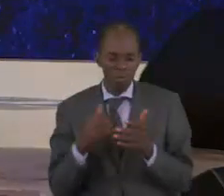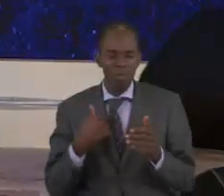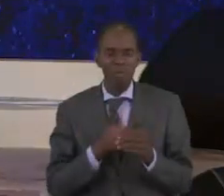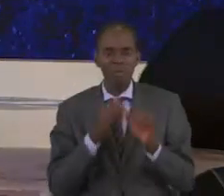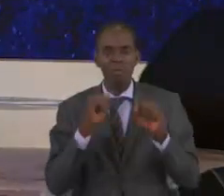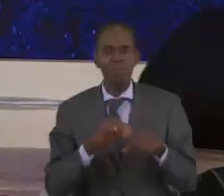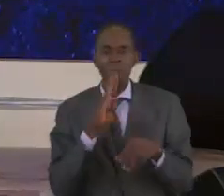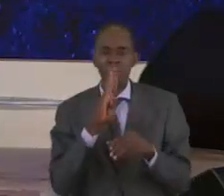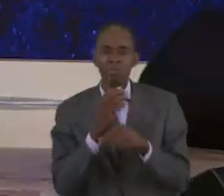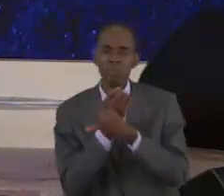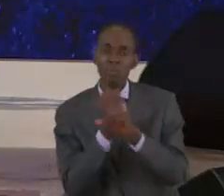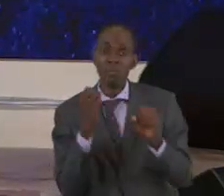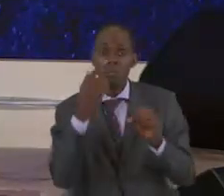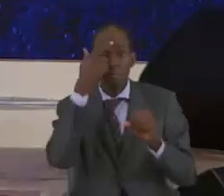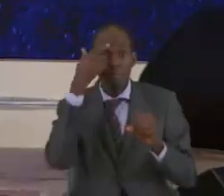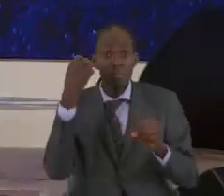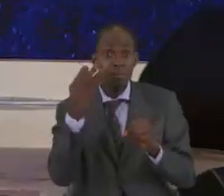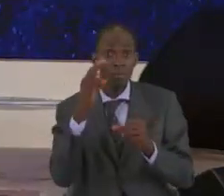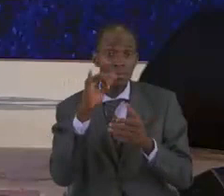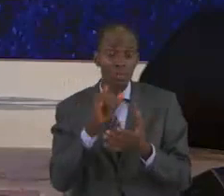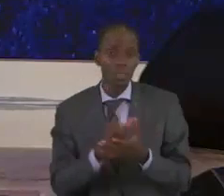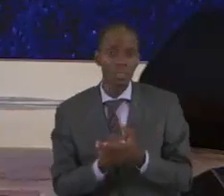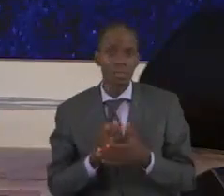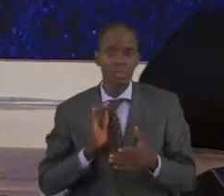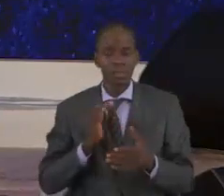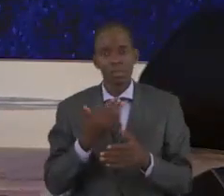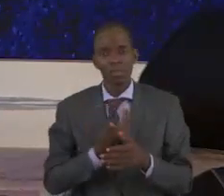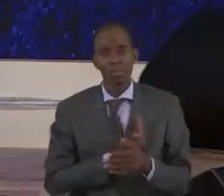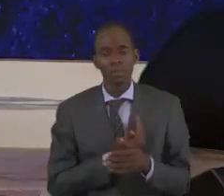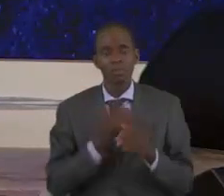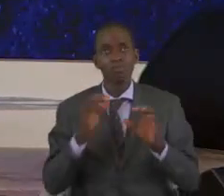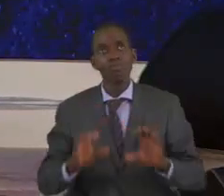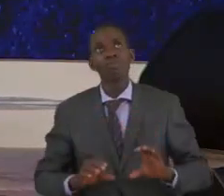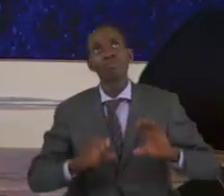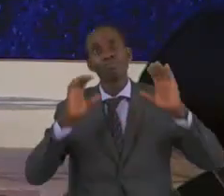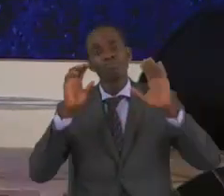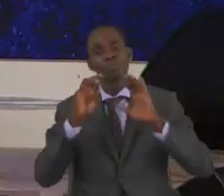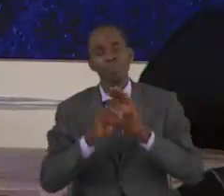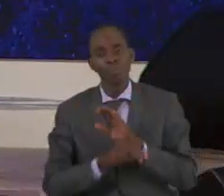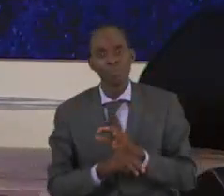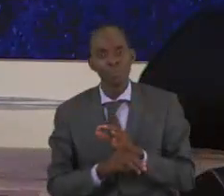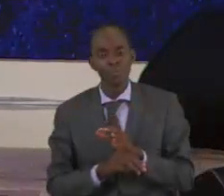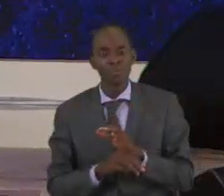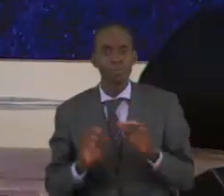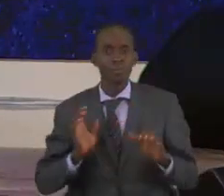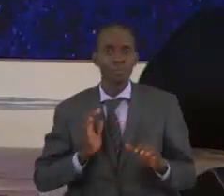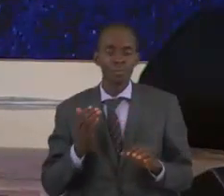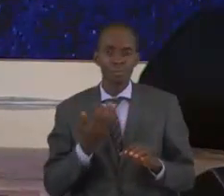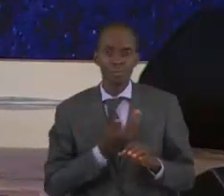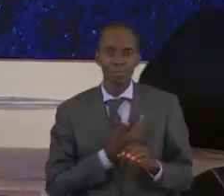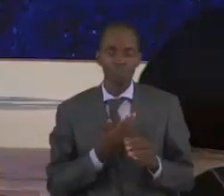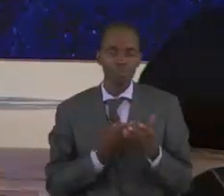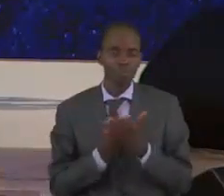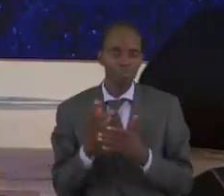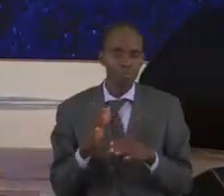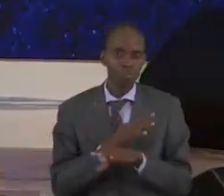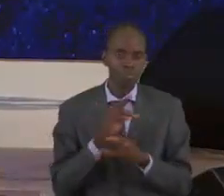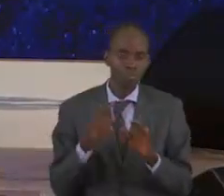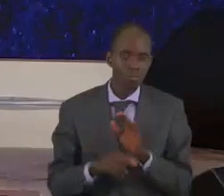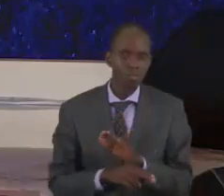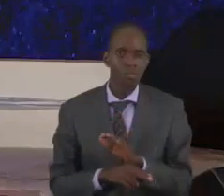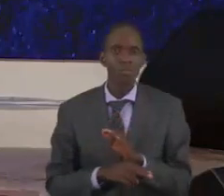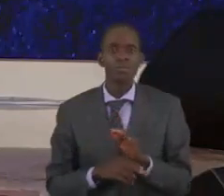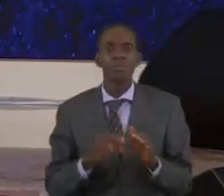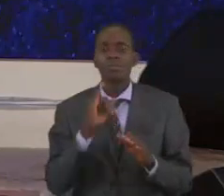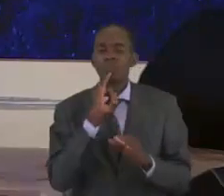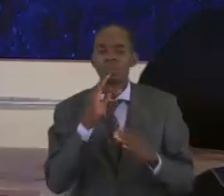saved. Because of that, our dedication, our devotion, our consecration